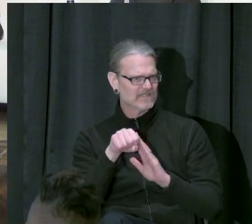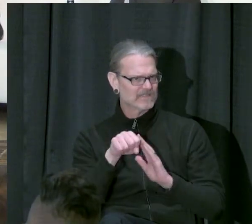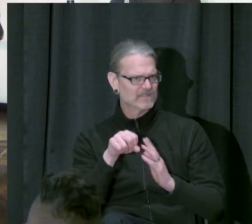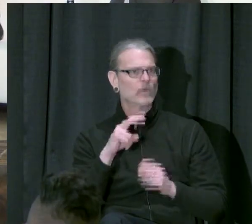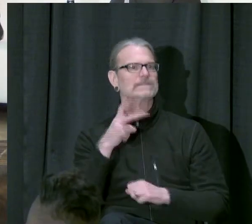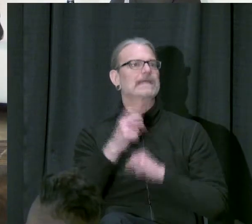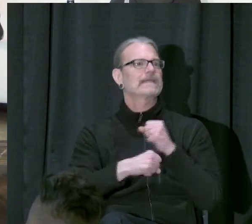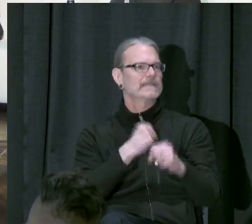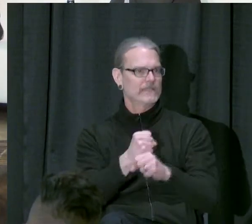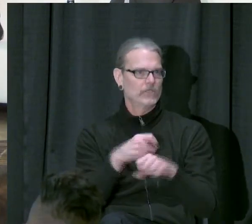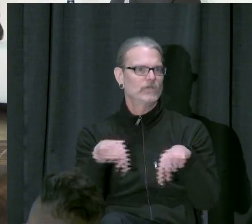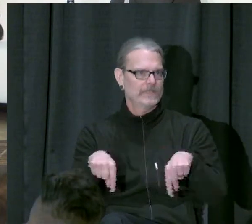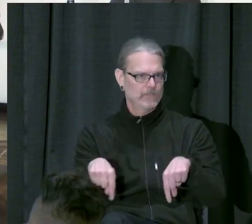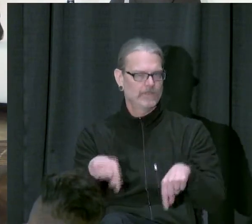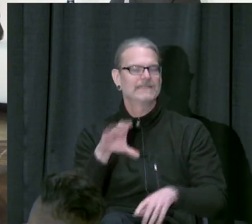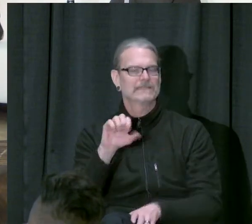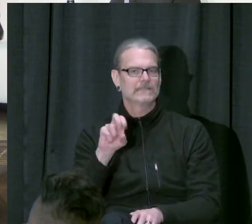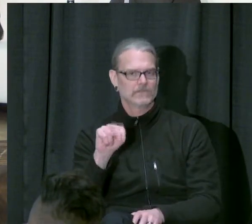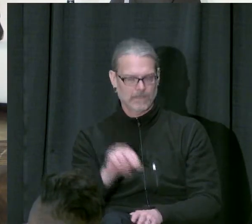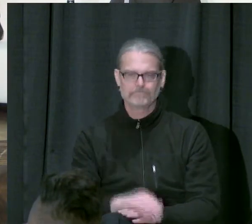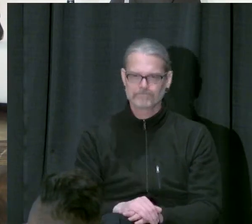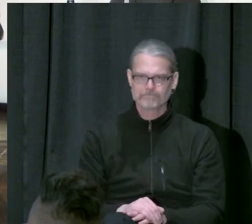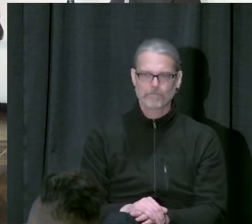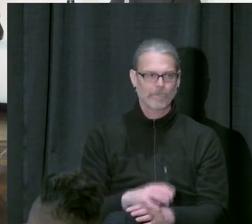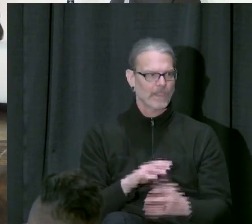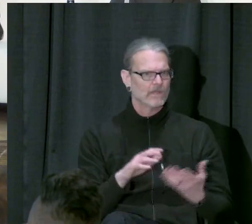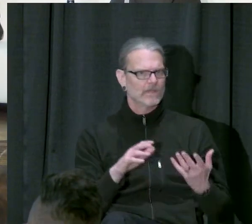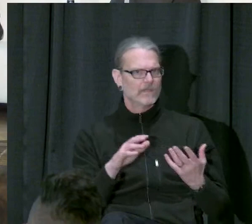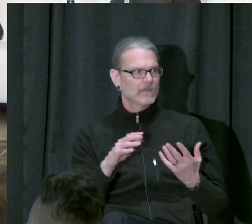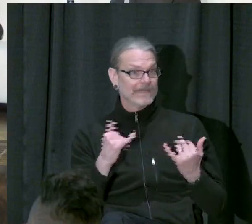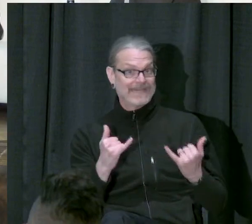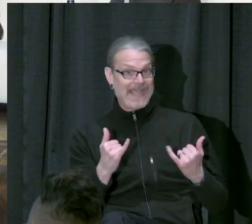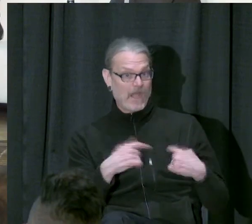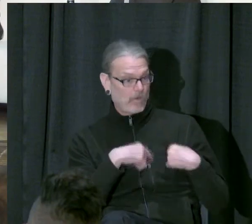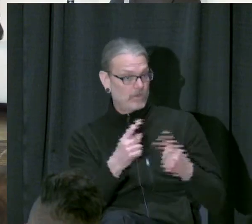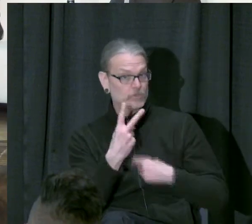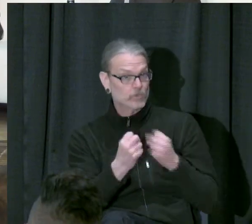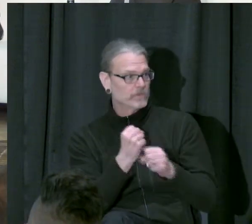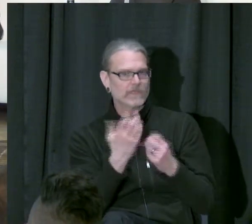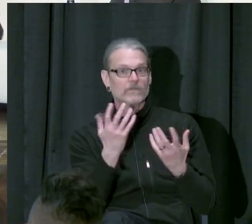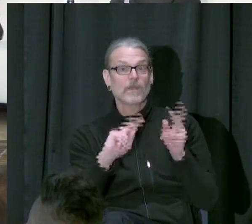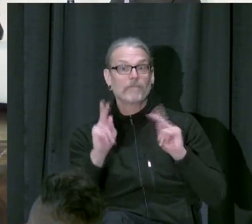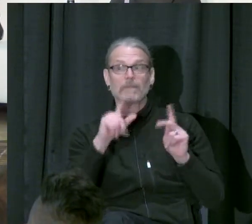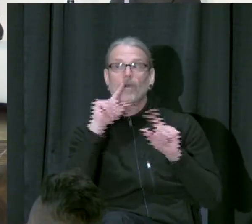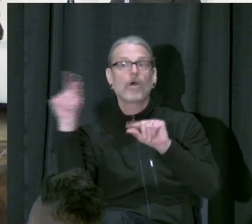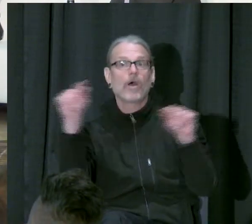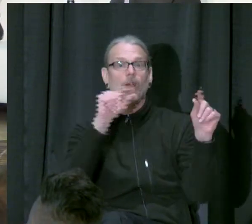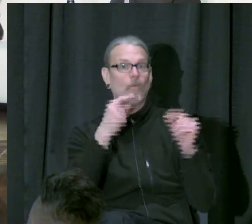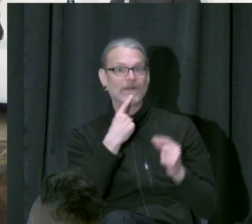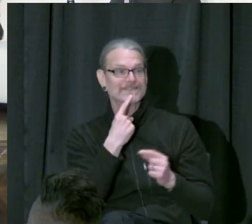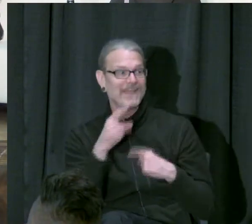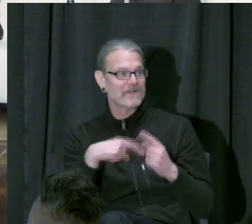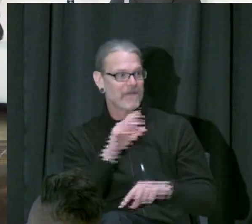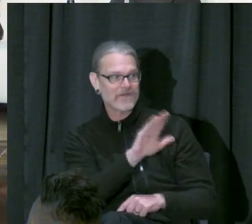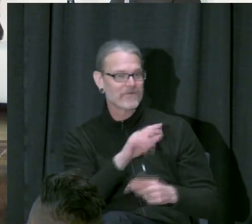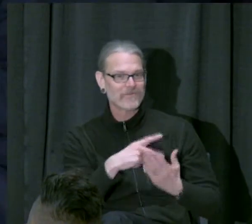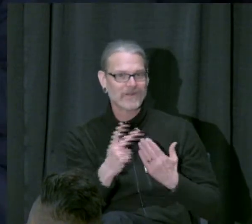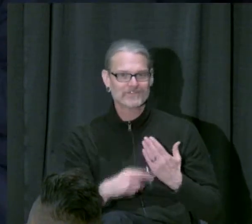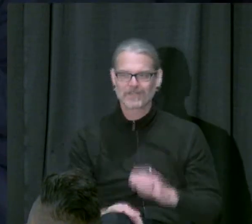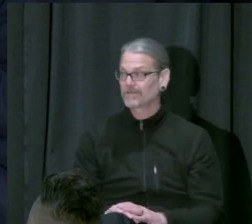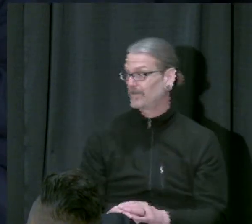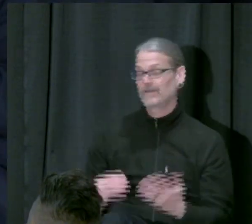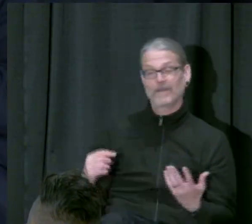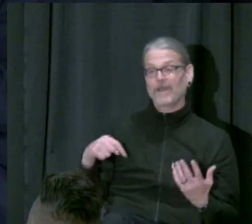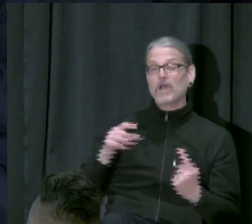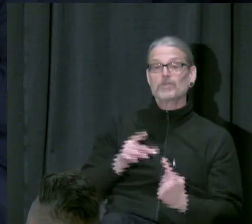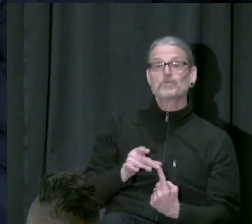last year, and how about so far this year about what people are saying about this? Everywhere I go, this is the most unique program out